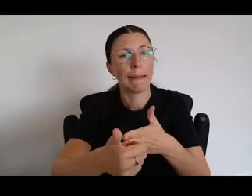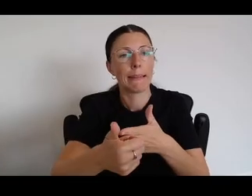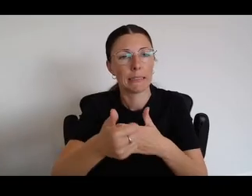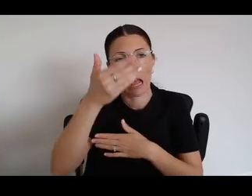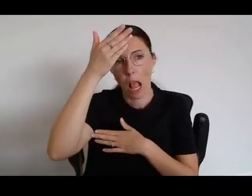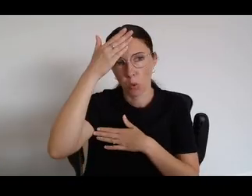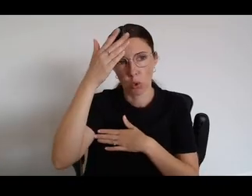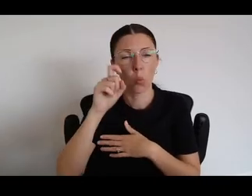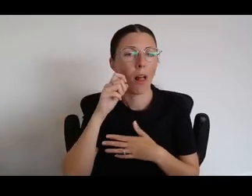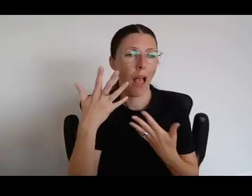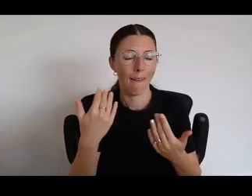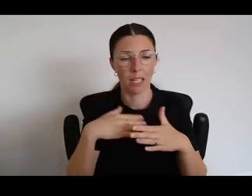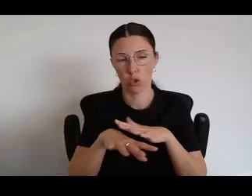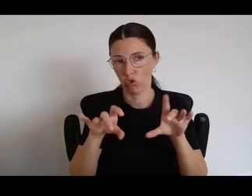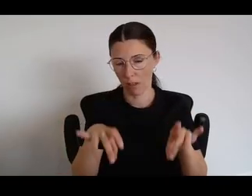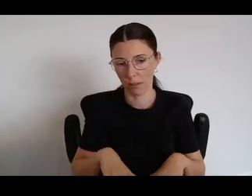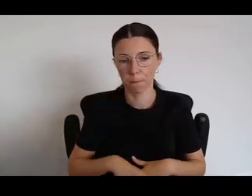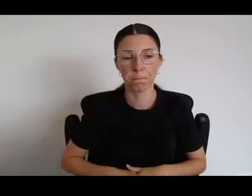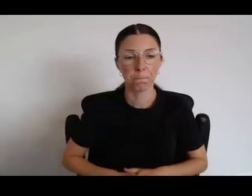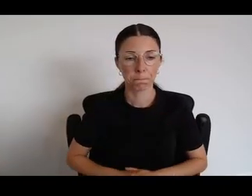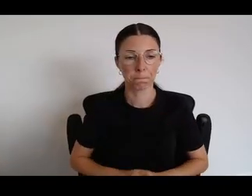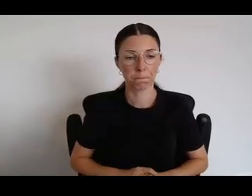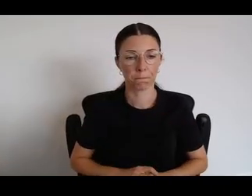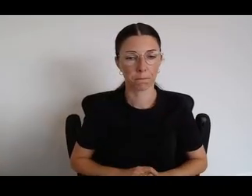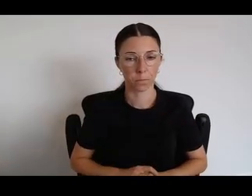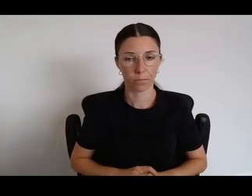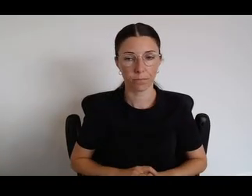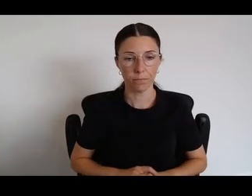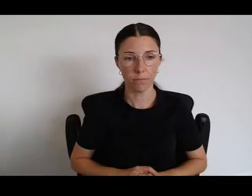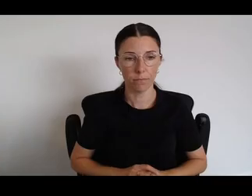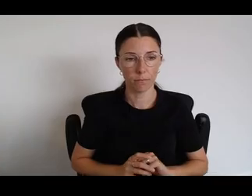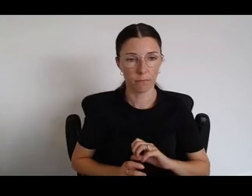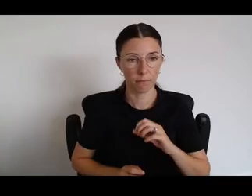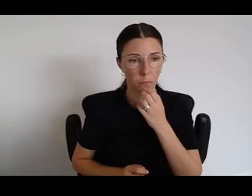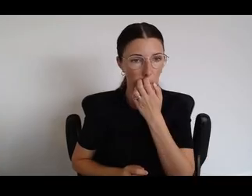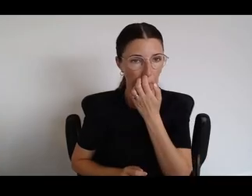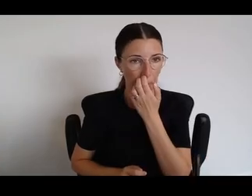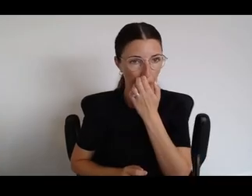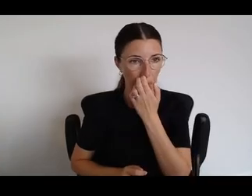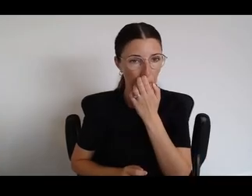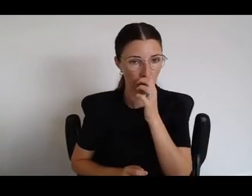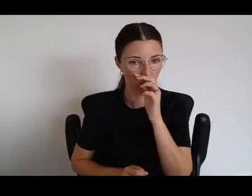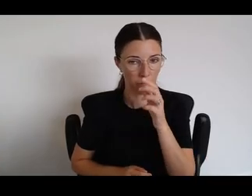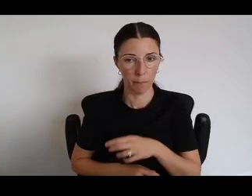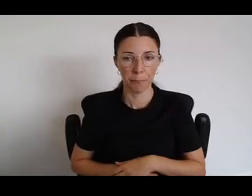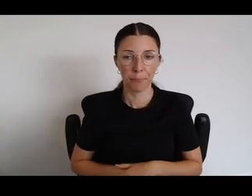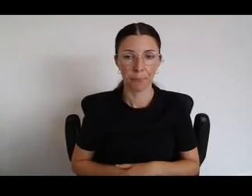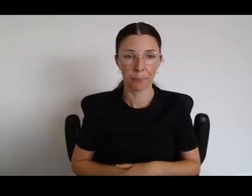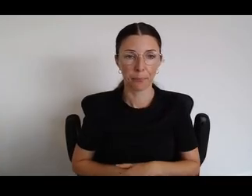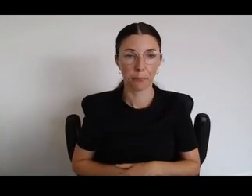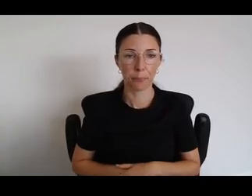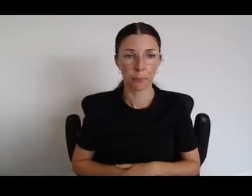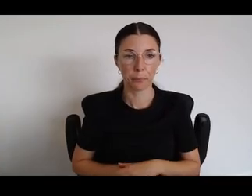have in this country. So let me oops, sorry about this. Let me go to